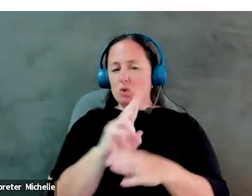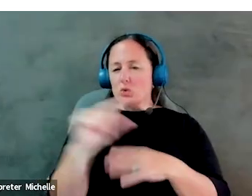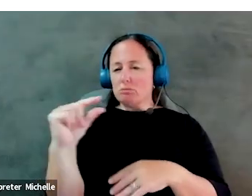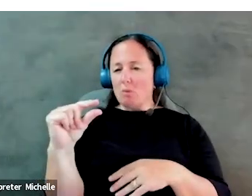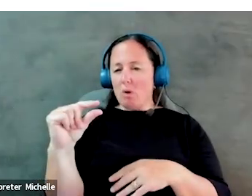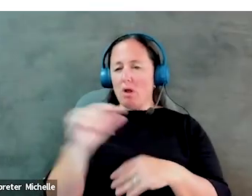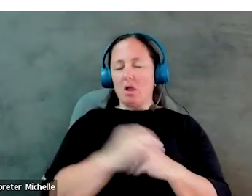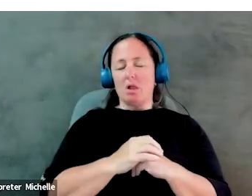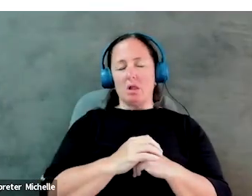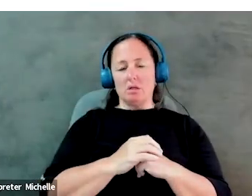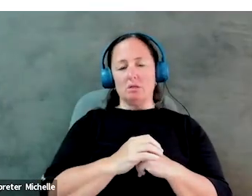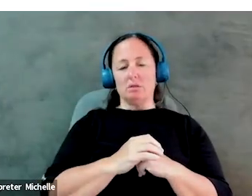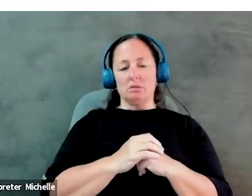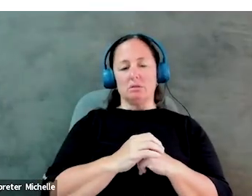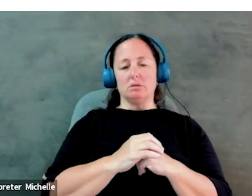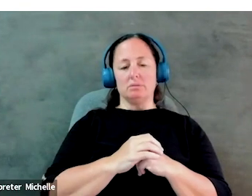used.